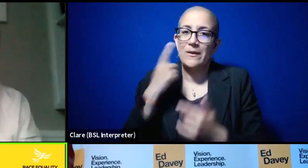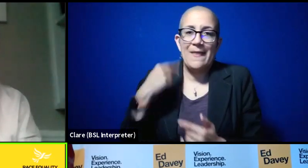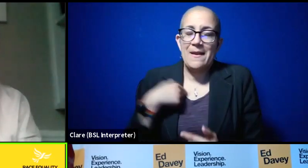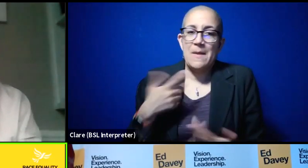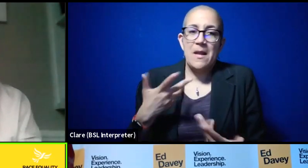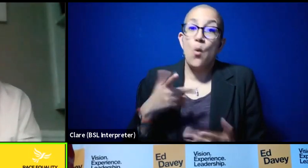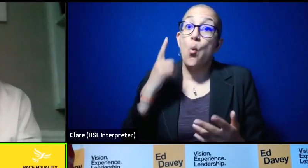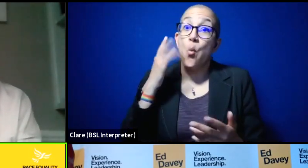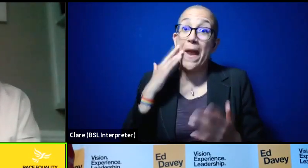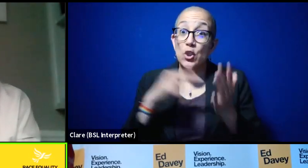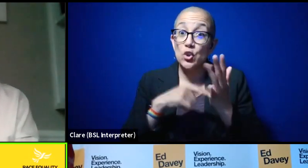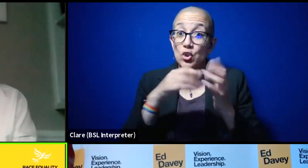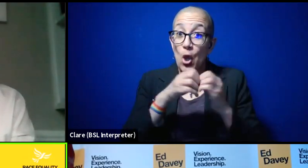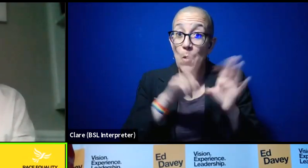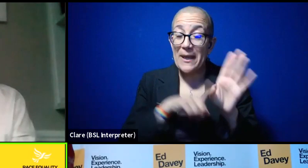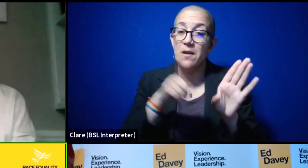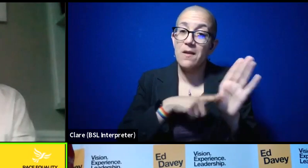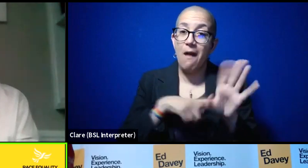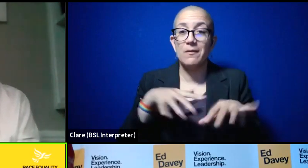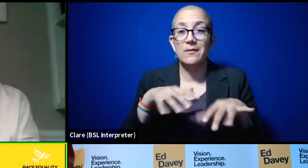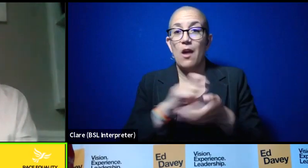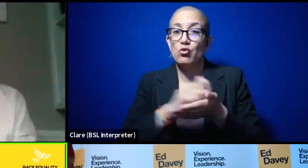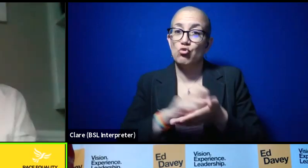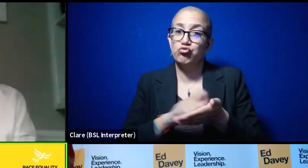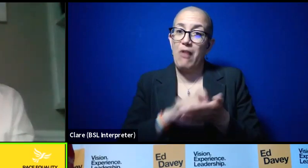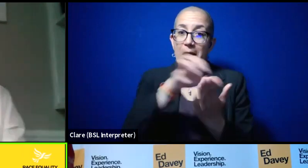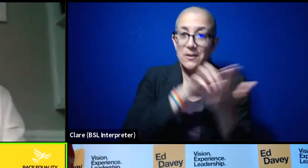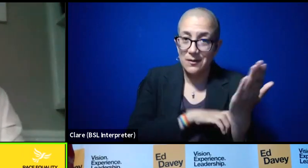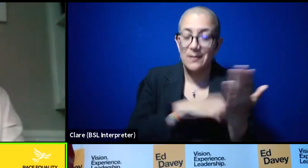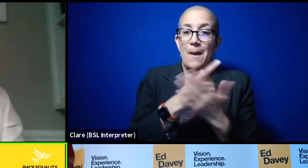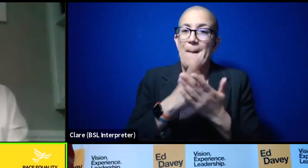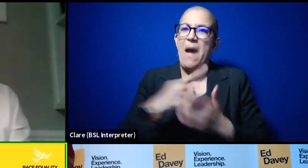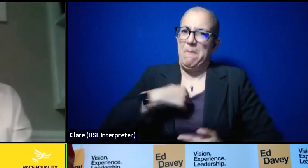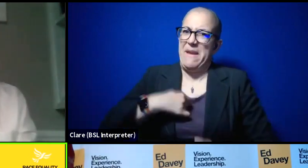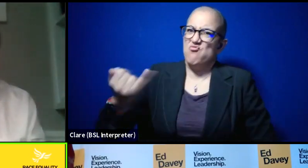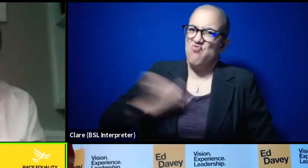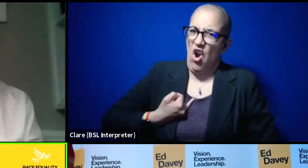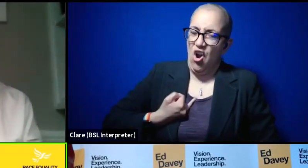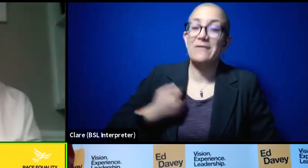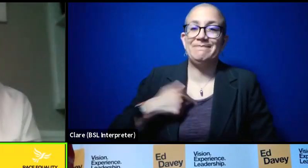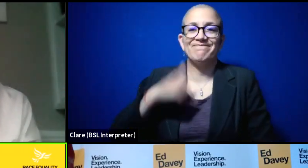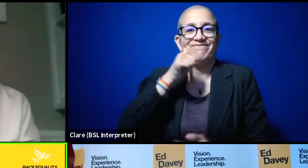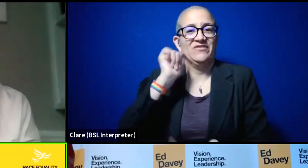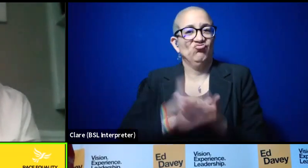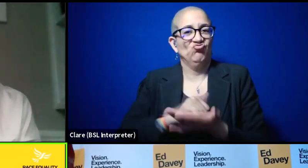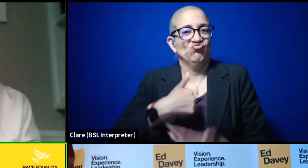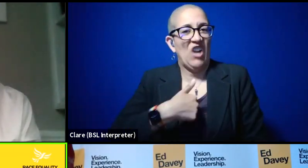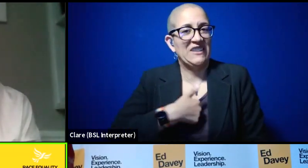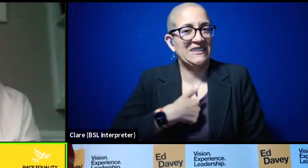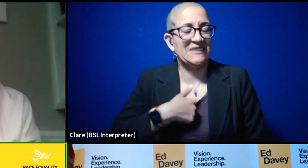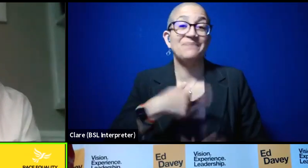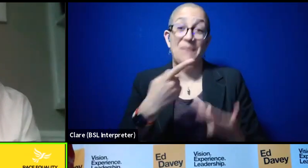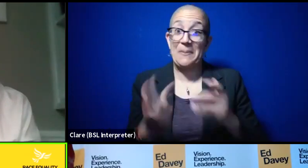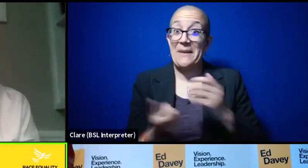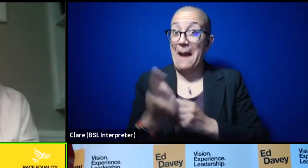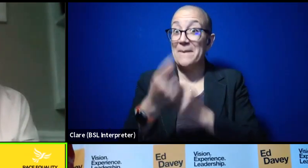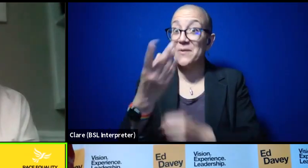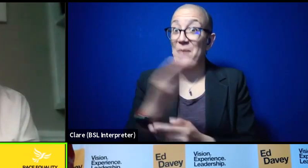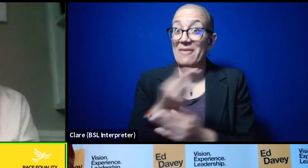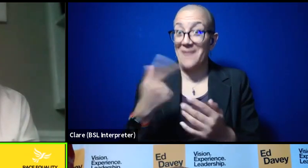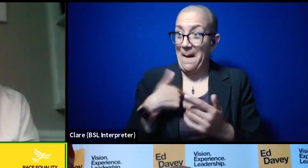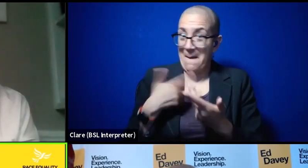Young starts to write articles about how wrong I am. That's usually a sign that I'm on the right track, which happened with some of this stuff more